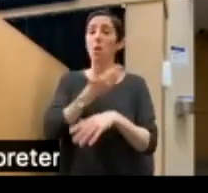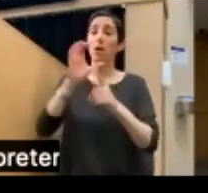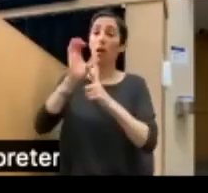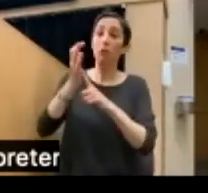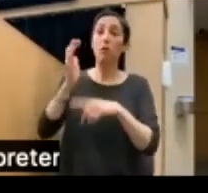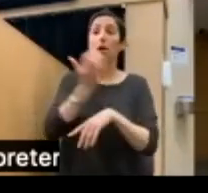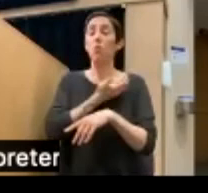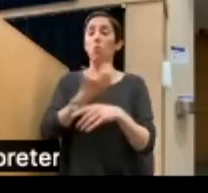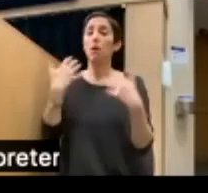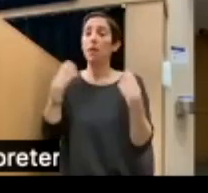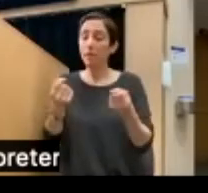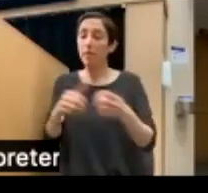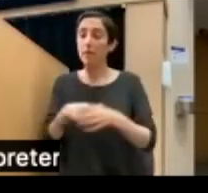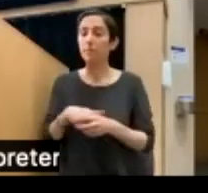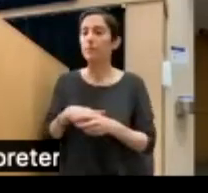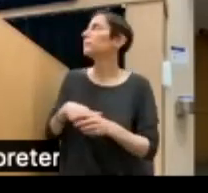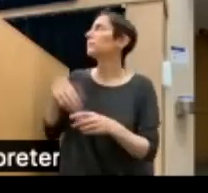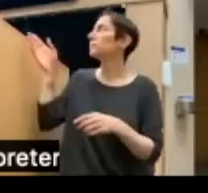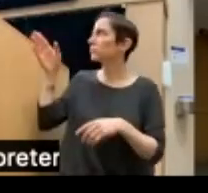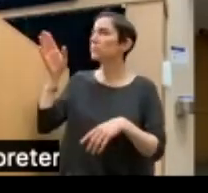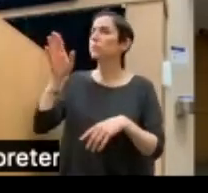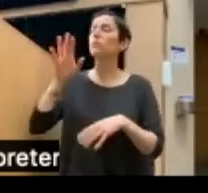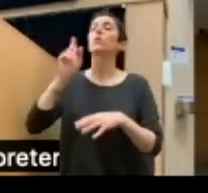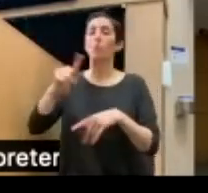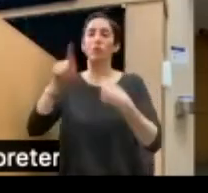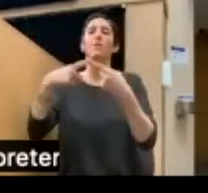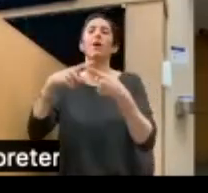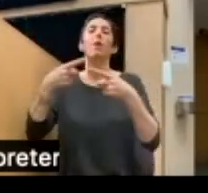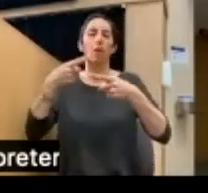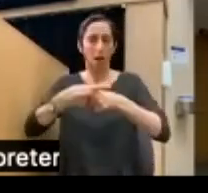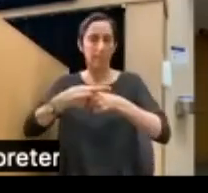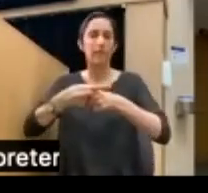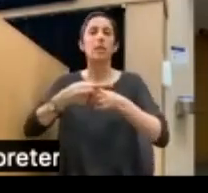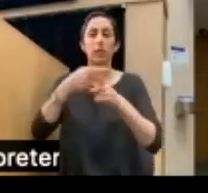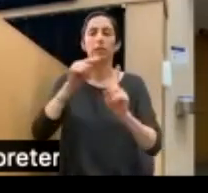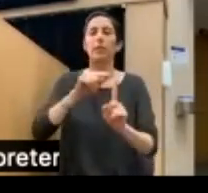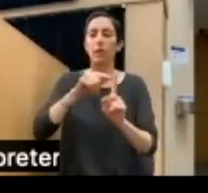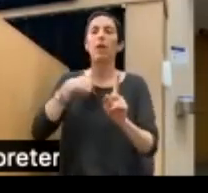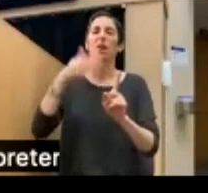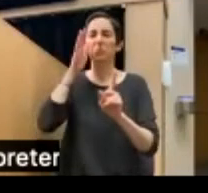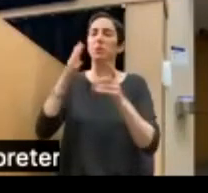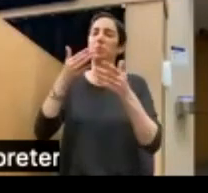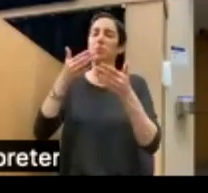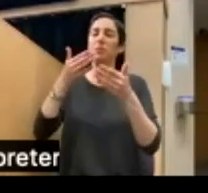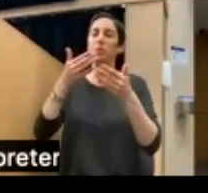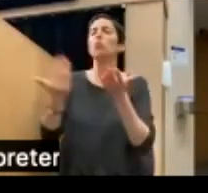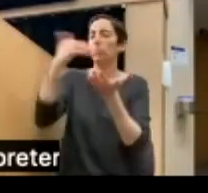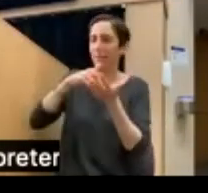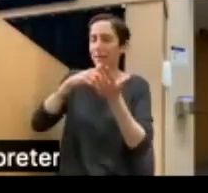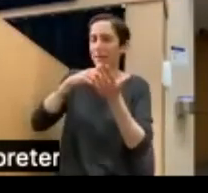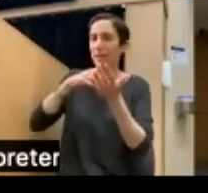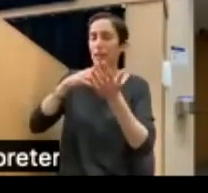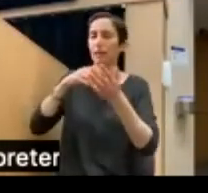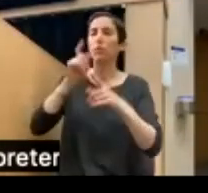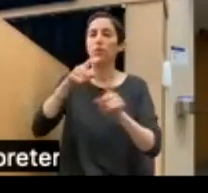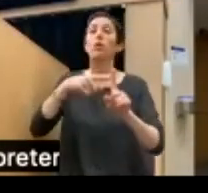Oh, so there was a question about conflict. And I'll just go ahead and repeat it. And is there a cost